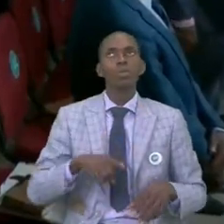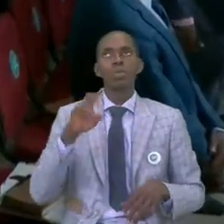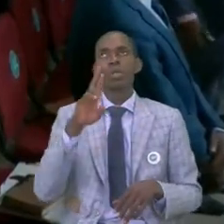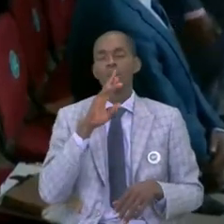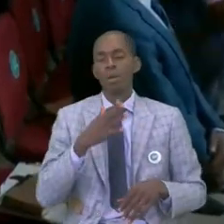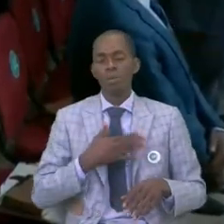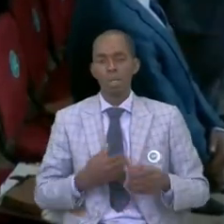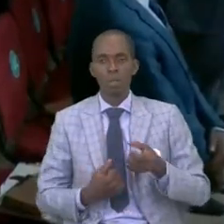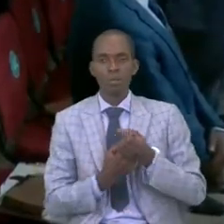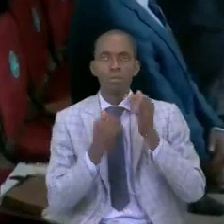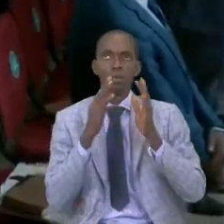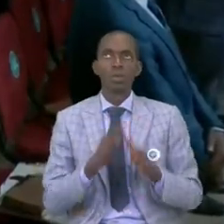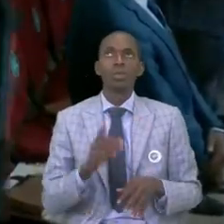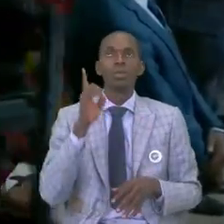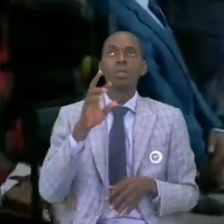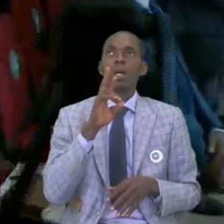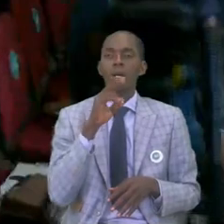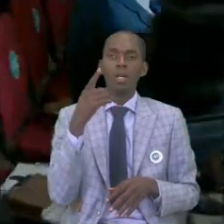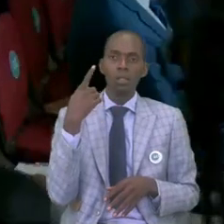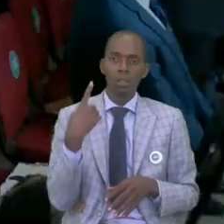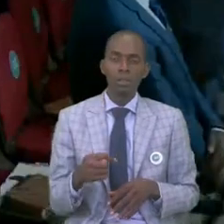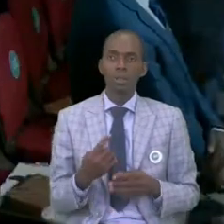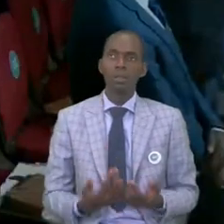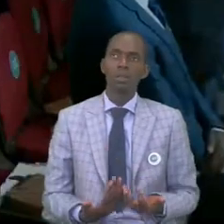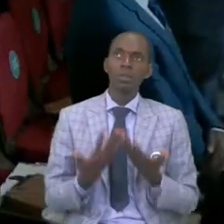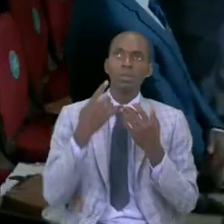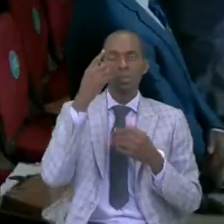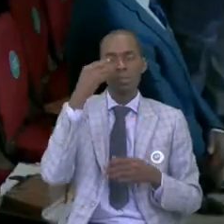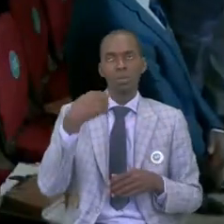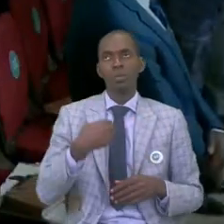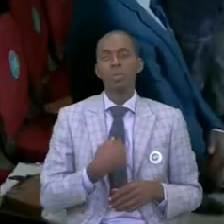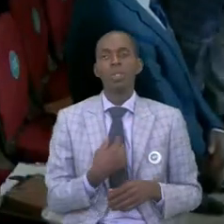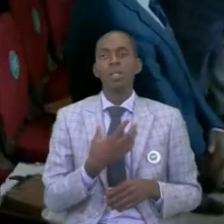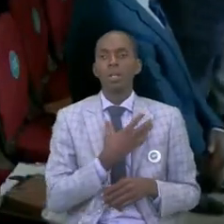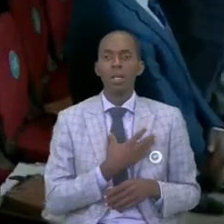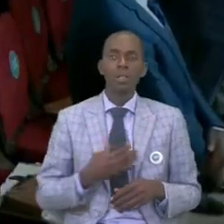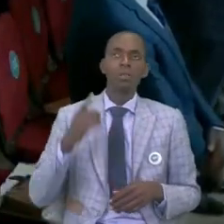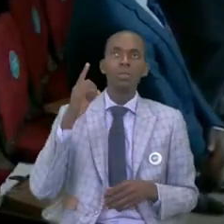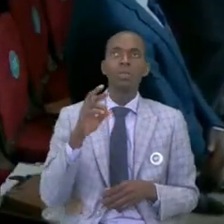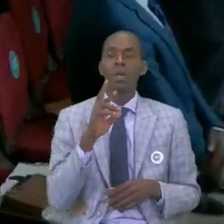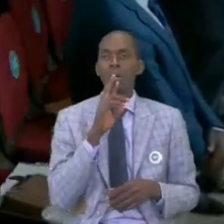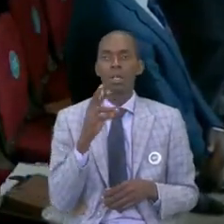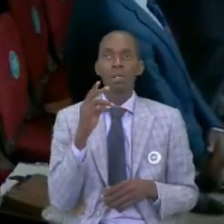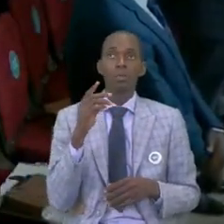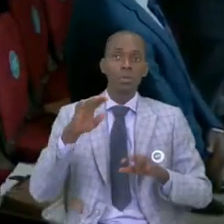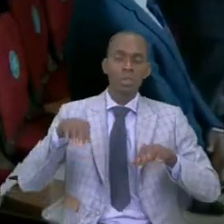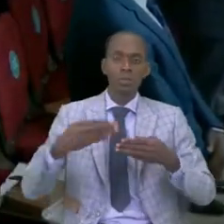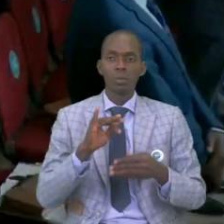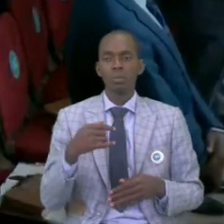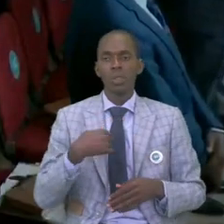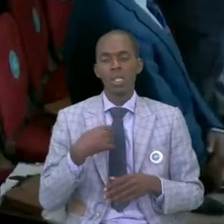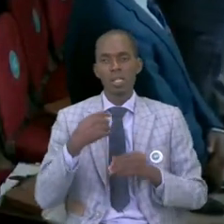Lord, you are the atonement for me, and you are my attorney. And you have given me the power